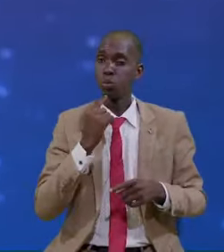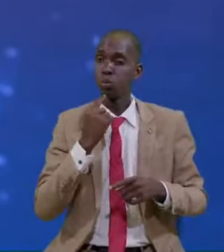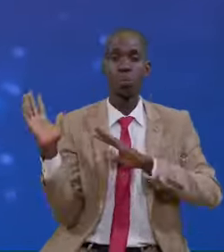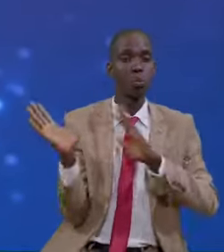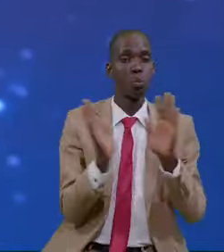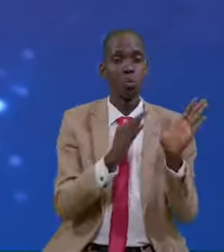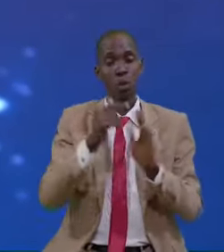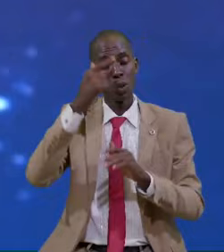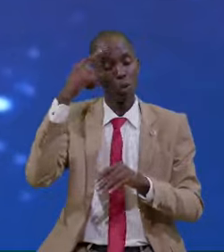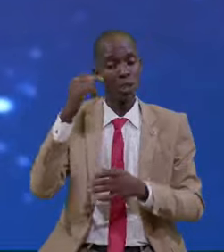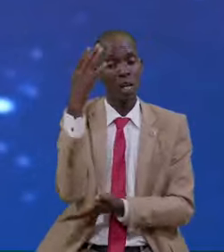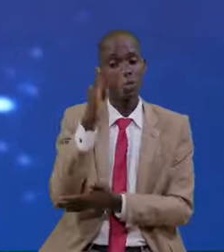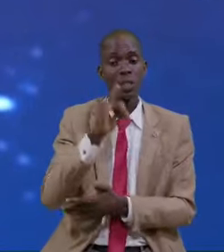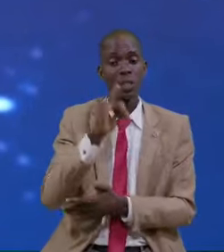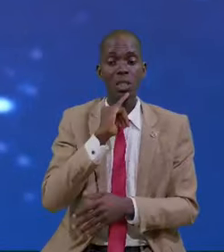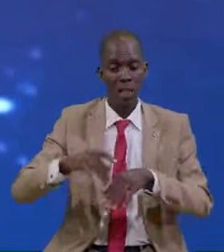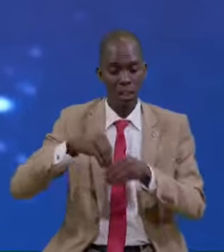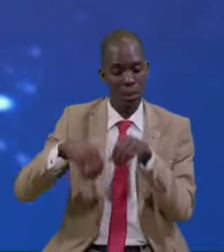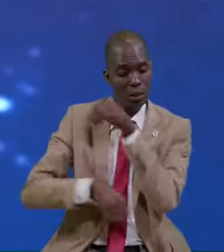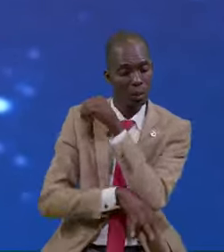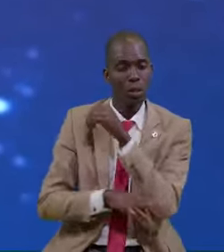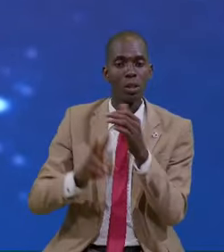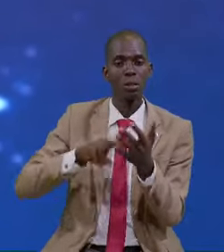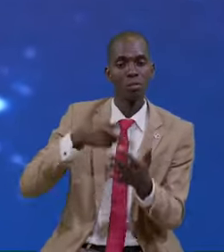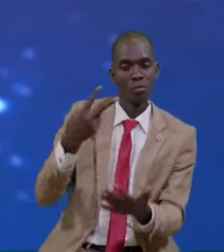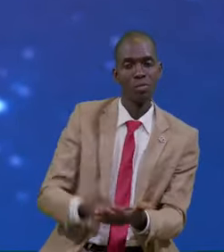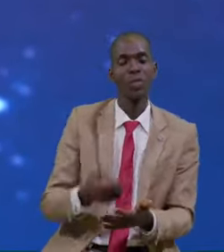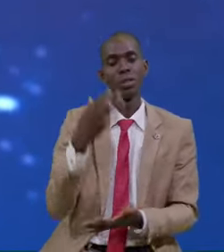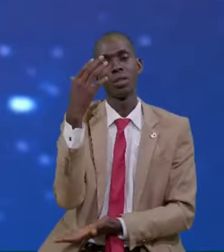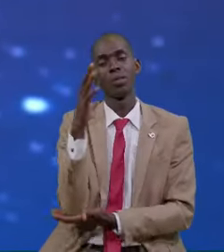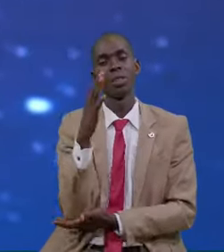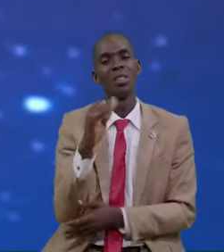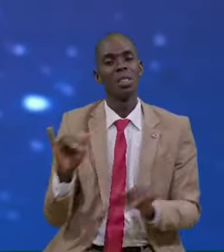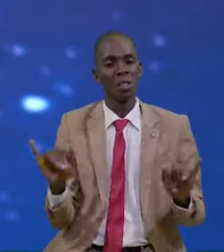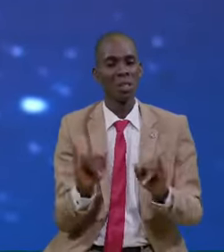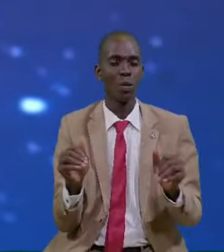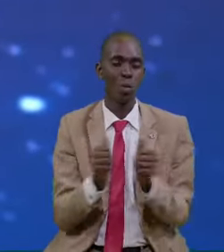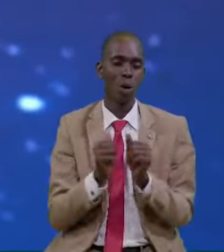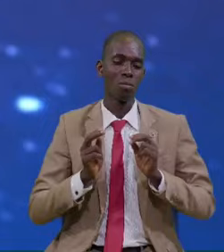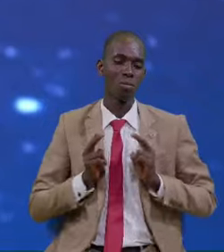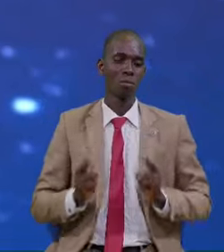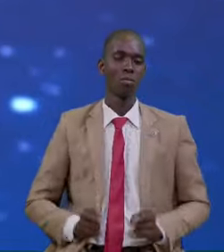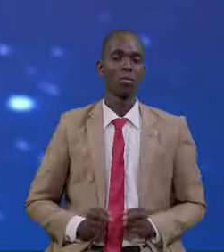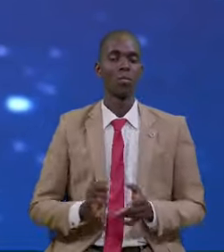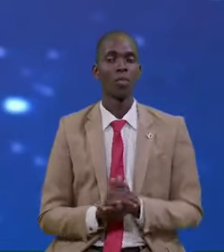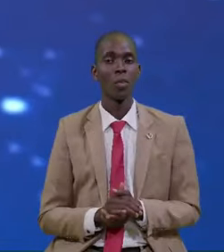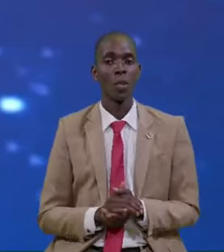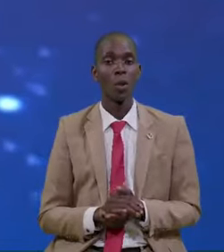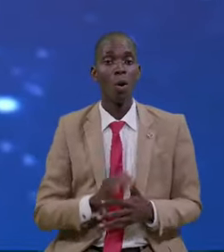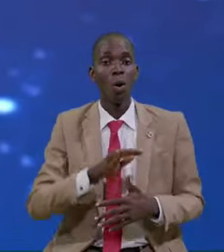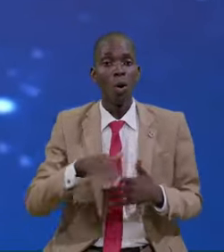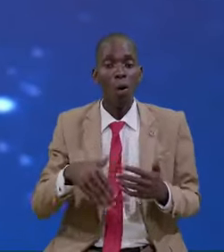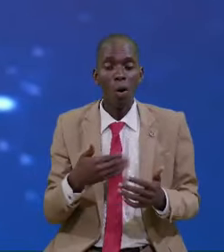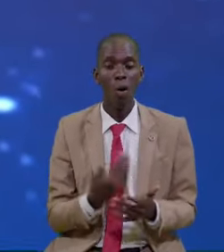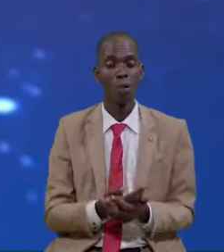emptiness, it will blow that tree down. The same thing with man. If man, all he goes about, he has a